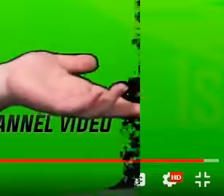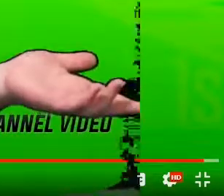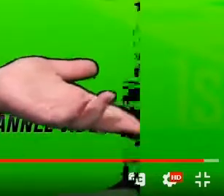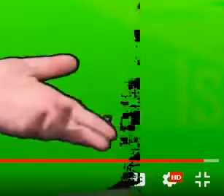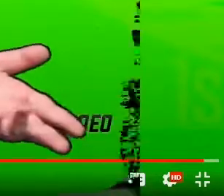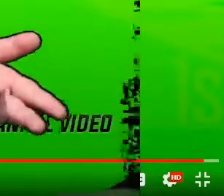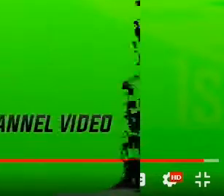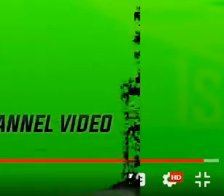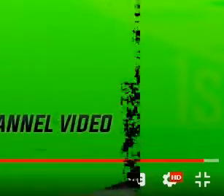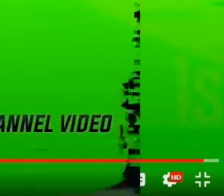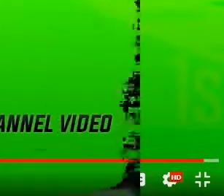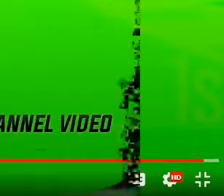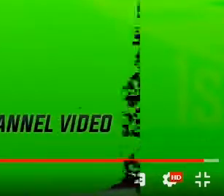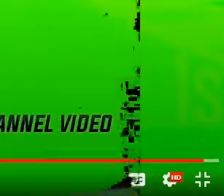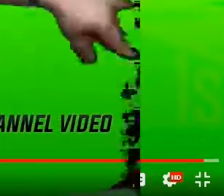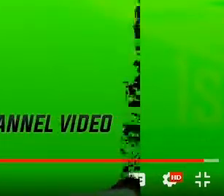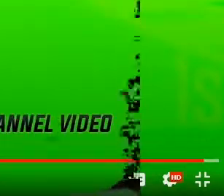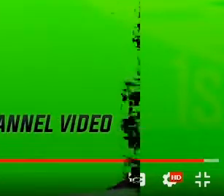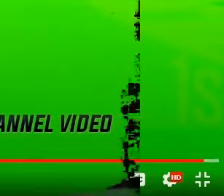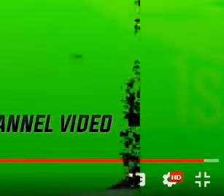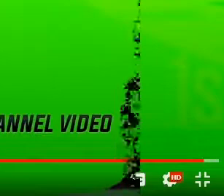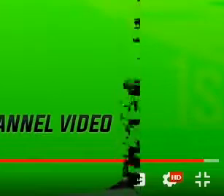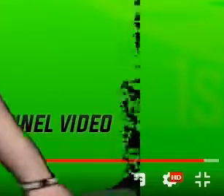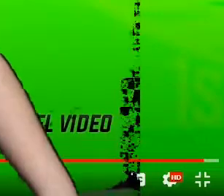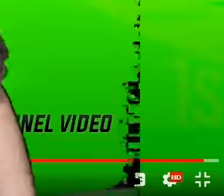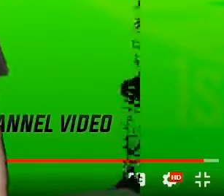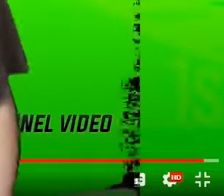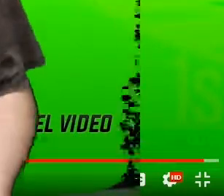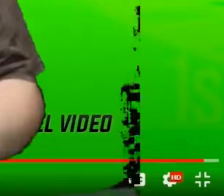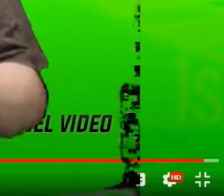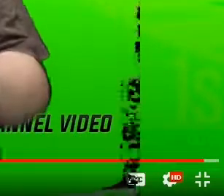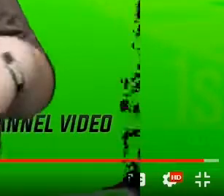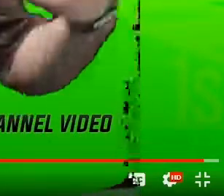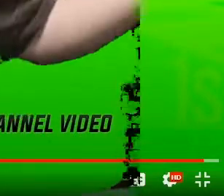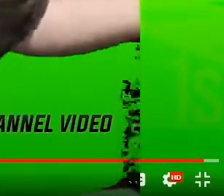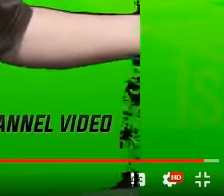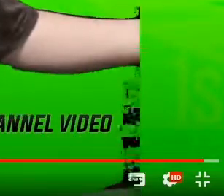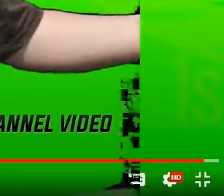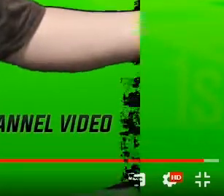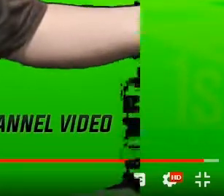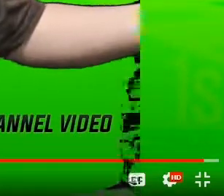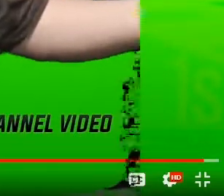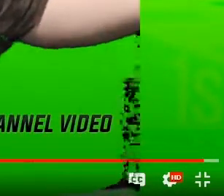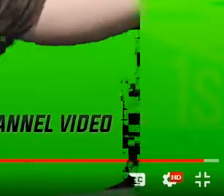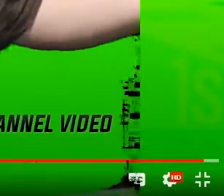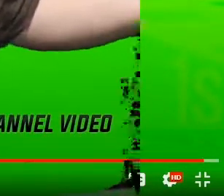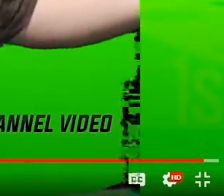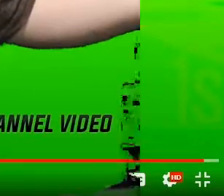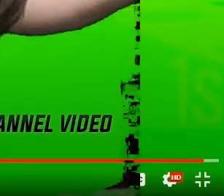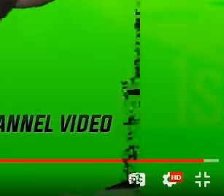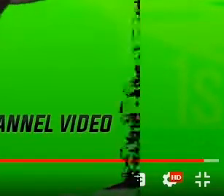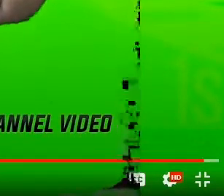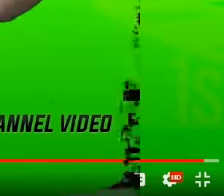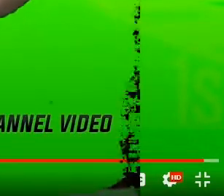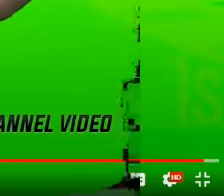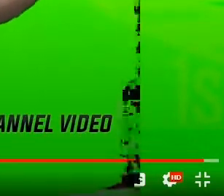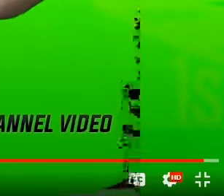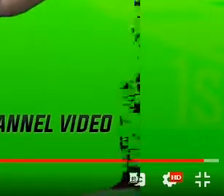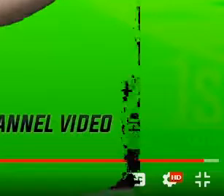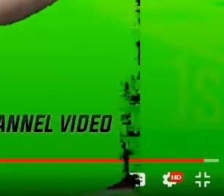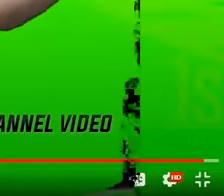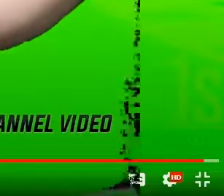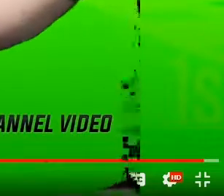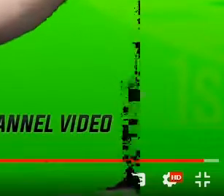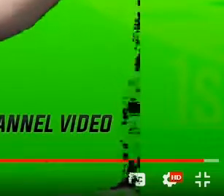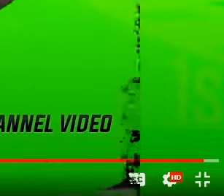want to start working on, just go slap it on the Reddit, because Who knows? Maybe he will use it. You never know. I